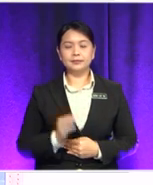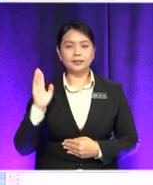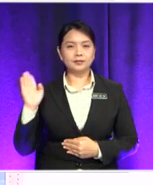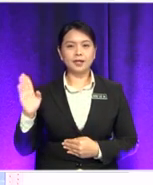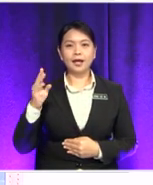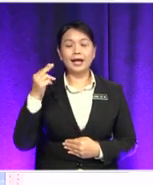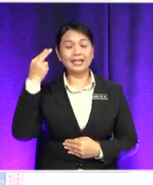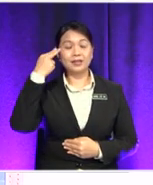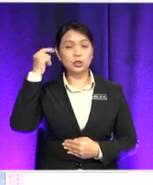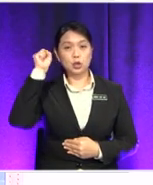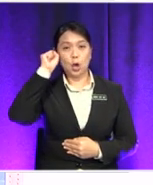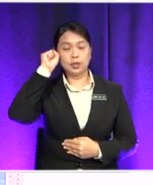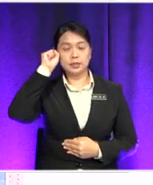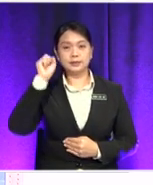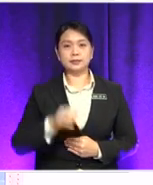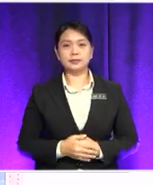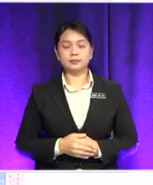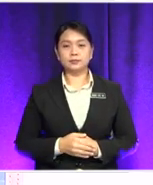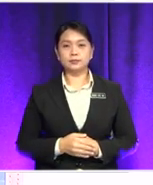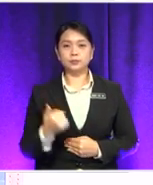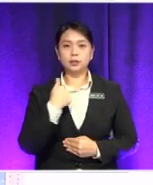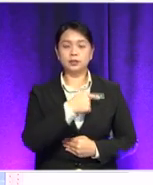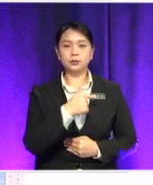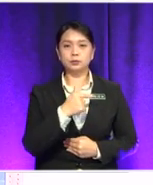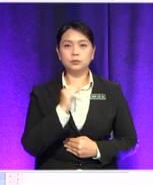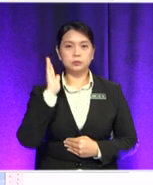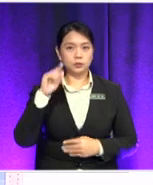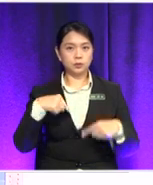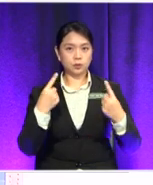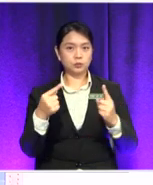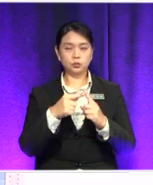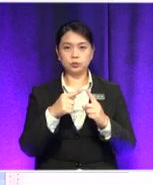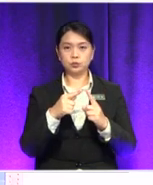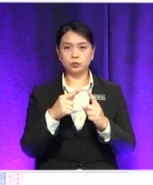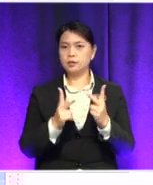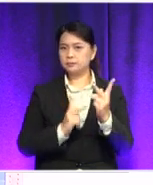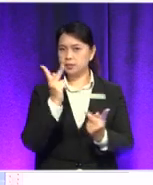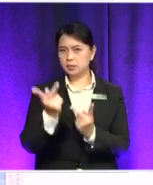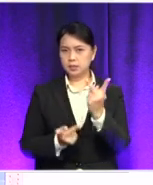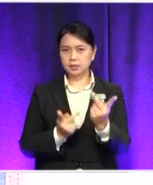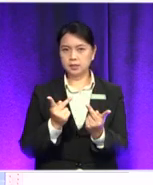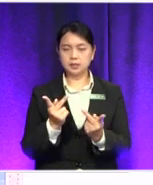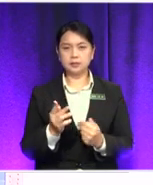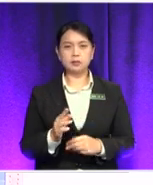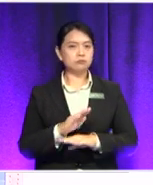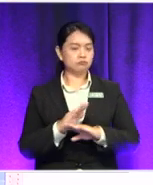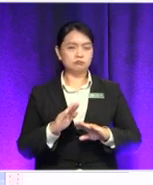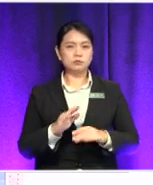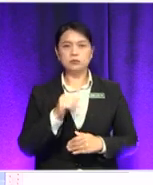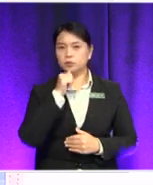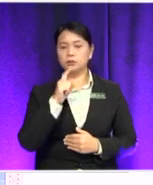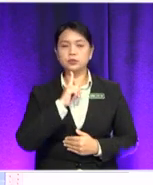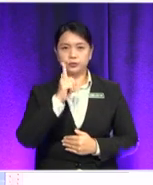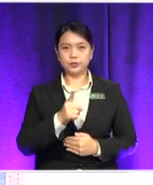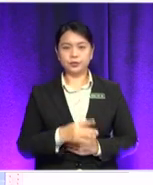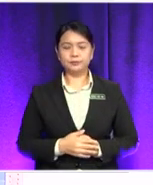you're excited to learn together. Are we really going for a picnic? I'm not too sure. I will let our teacher reveal after this.